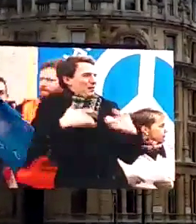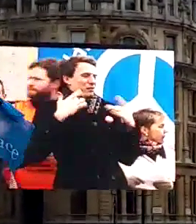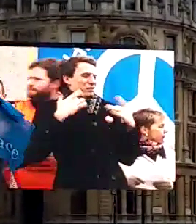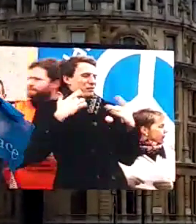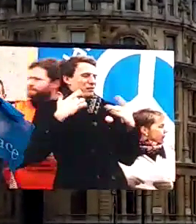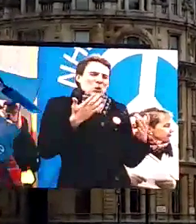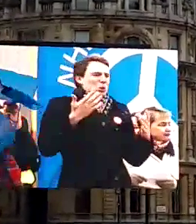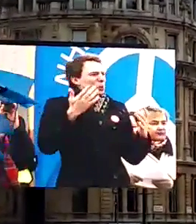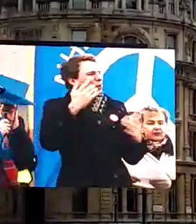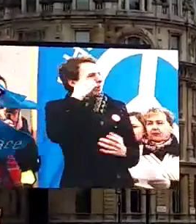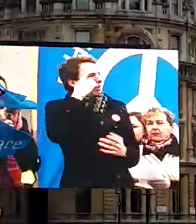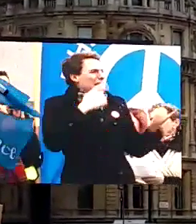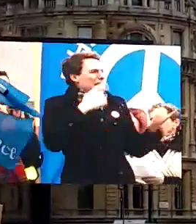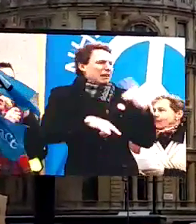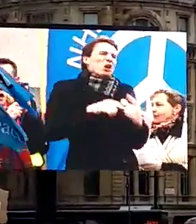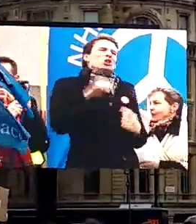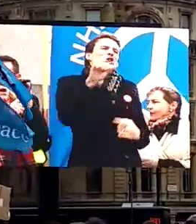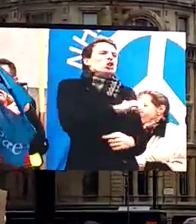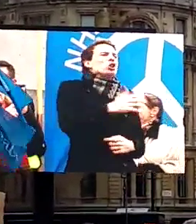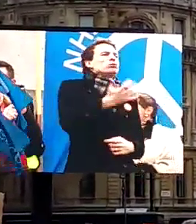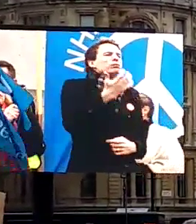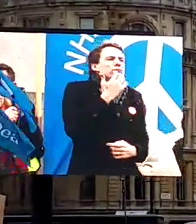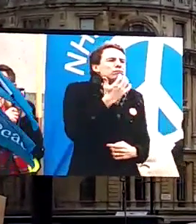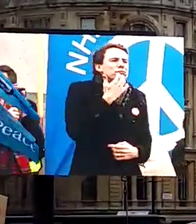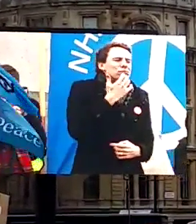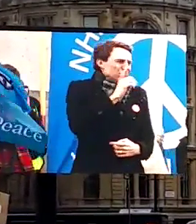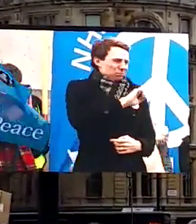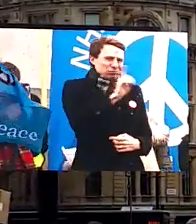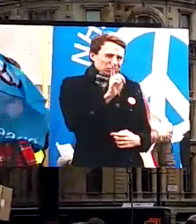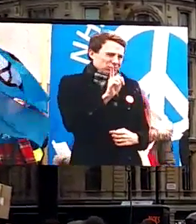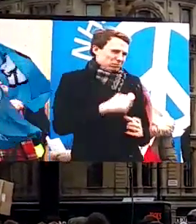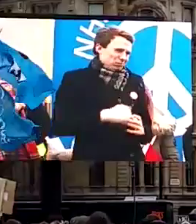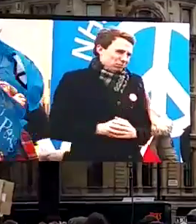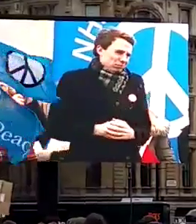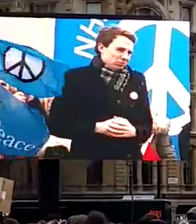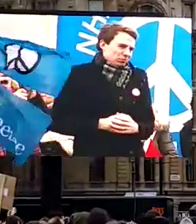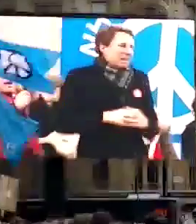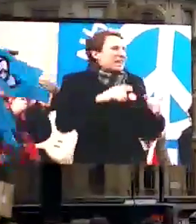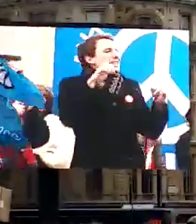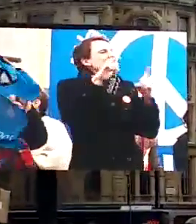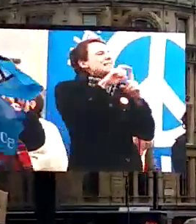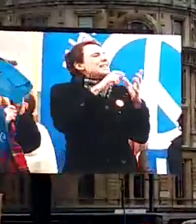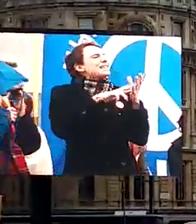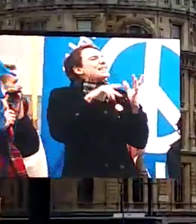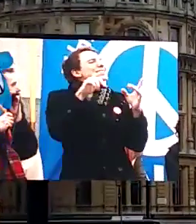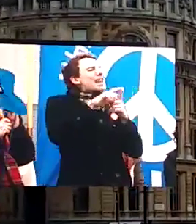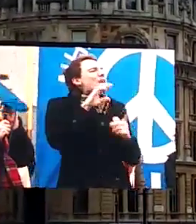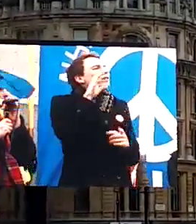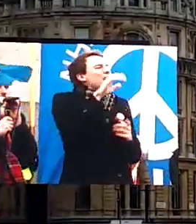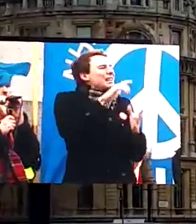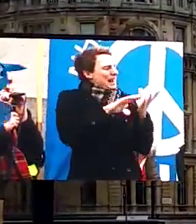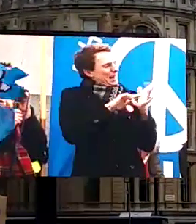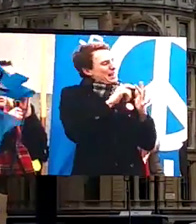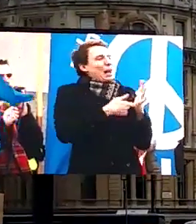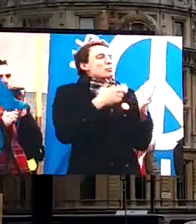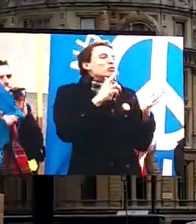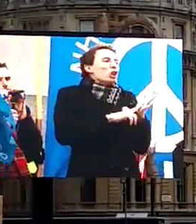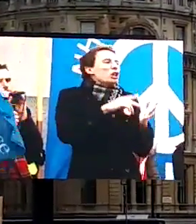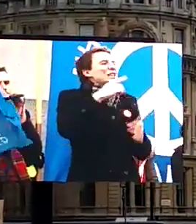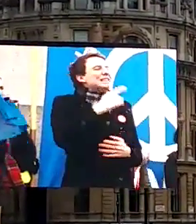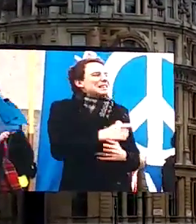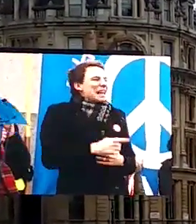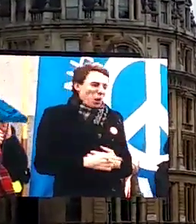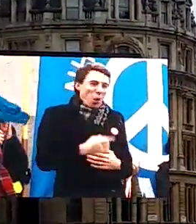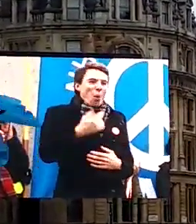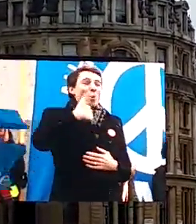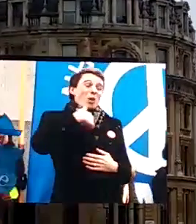that they put up with. And when David Cameron says he would press the button to